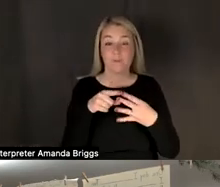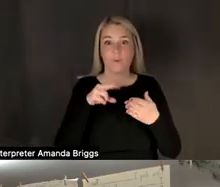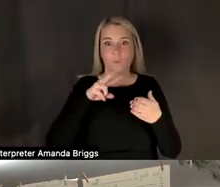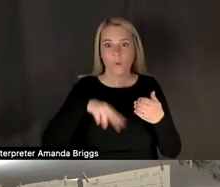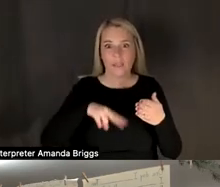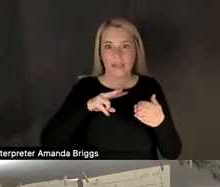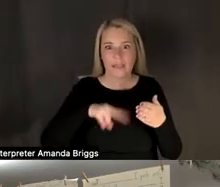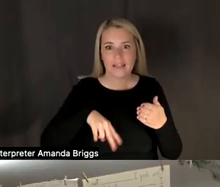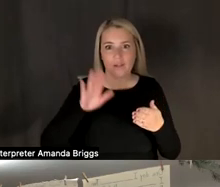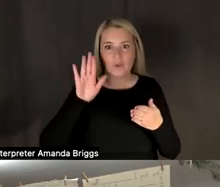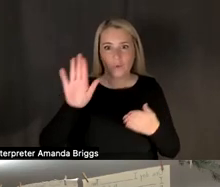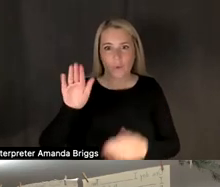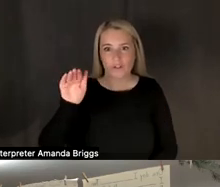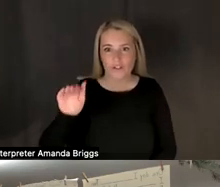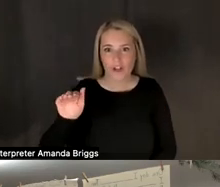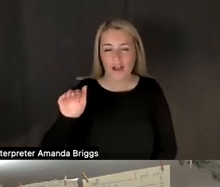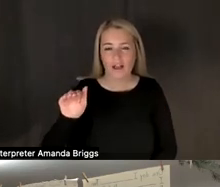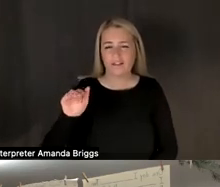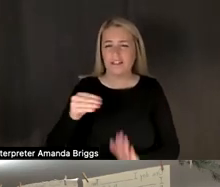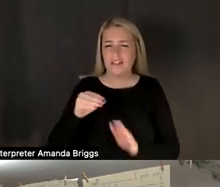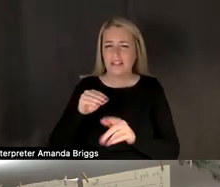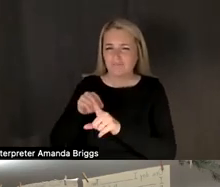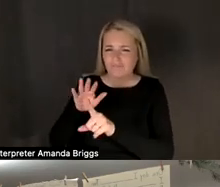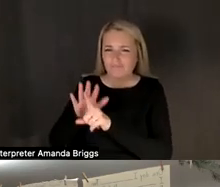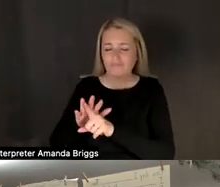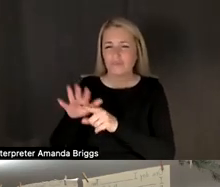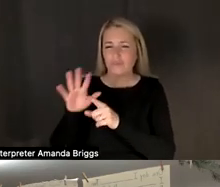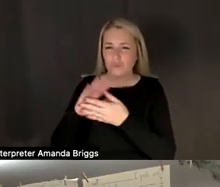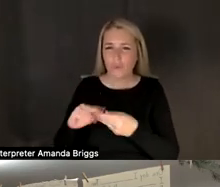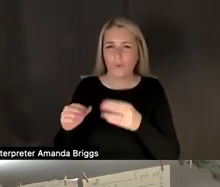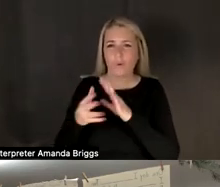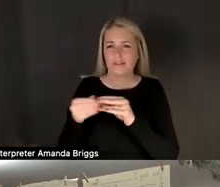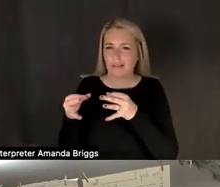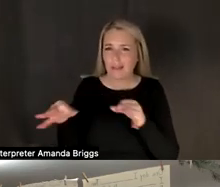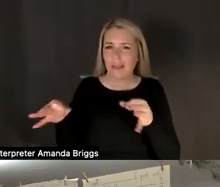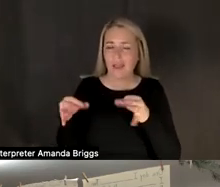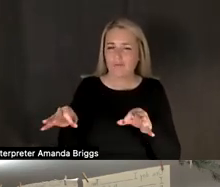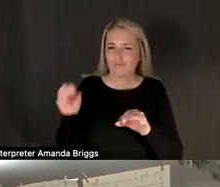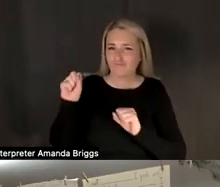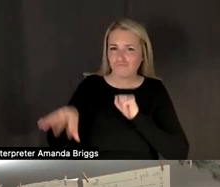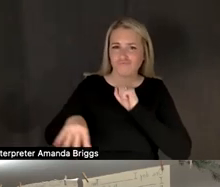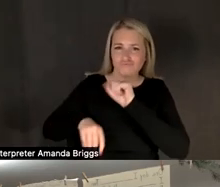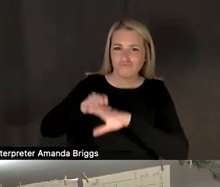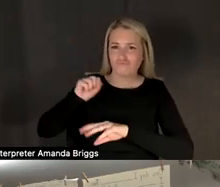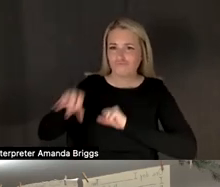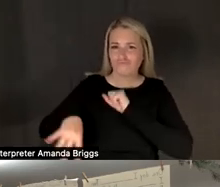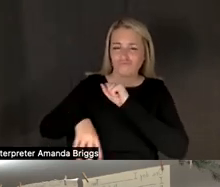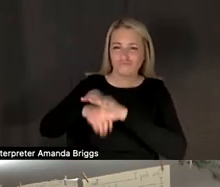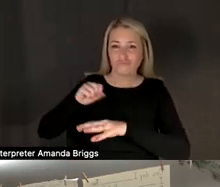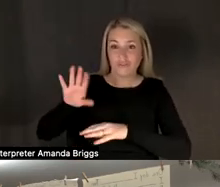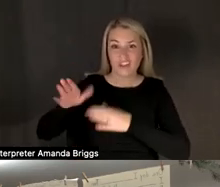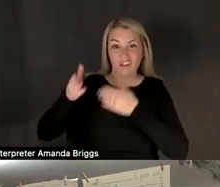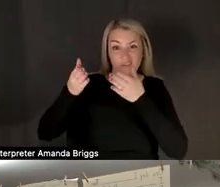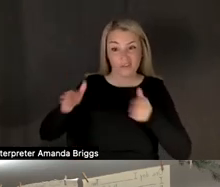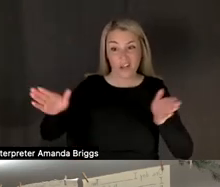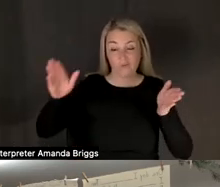to stories, to language. It's really important to build their general knowledge of the world and the things in